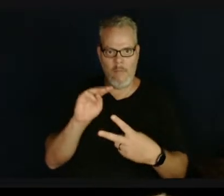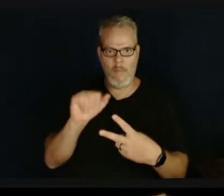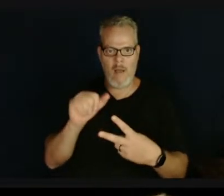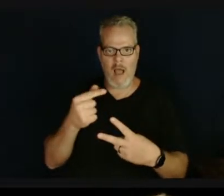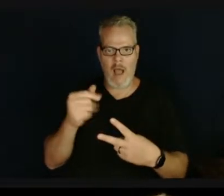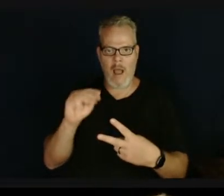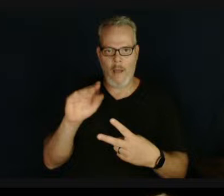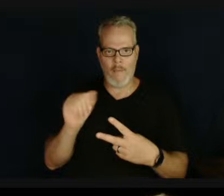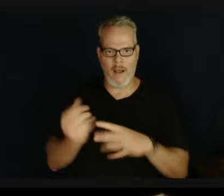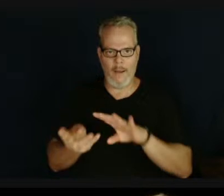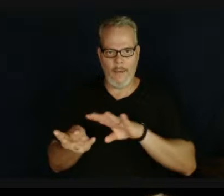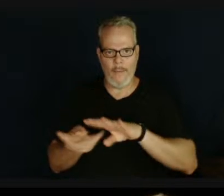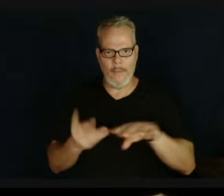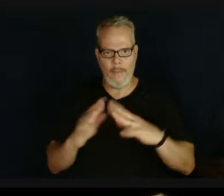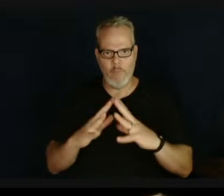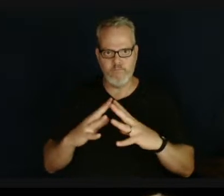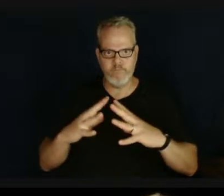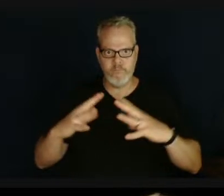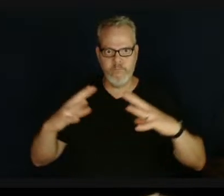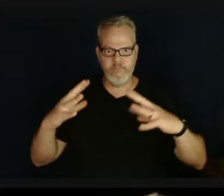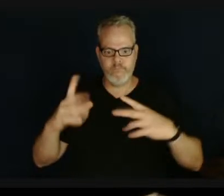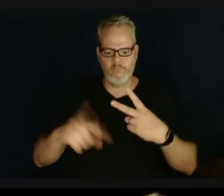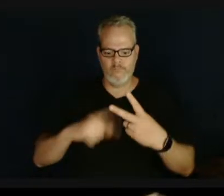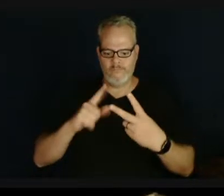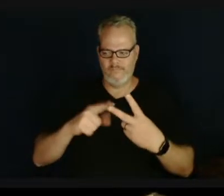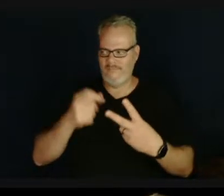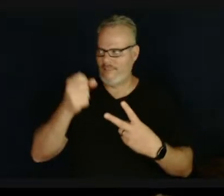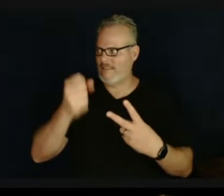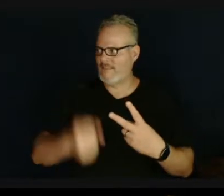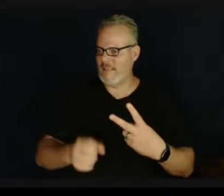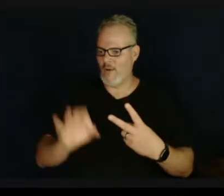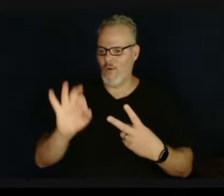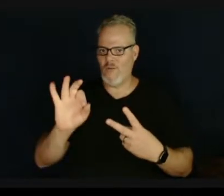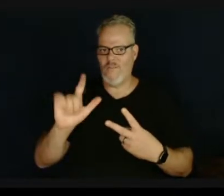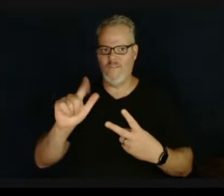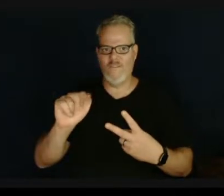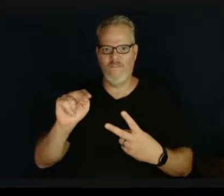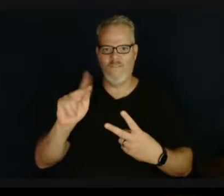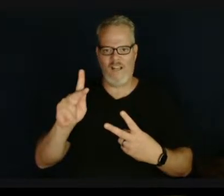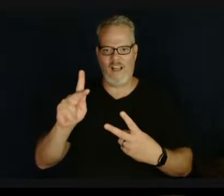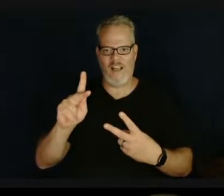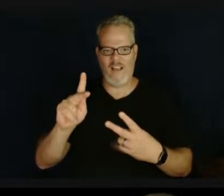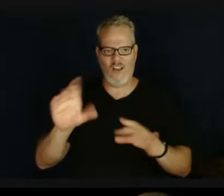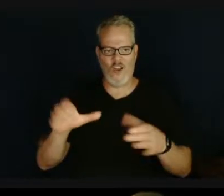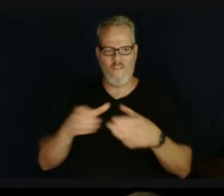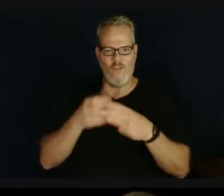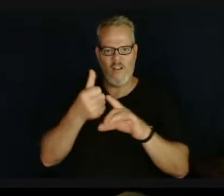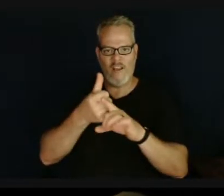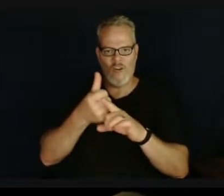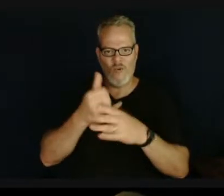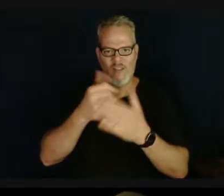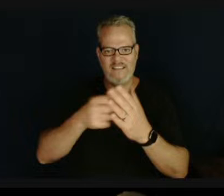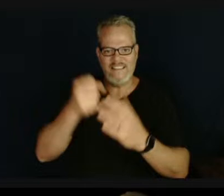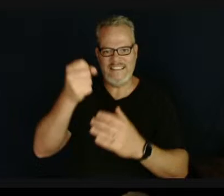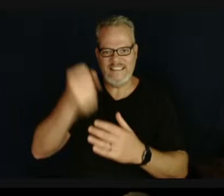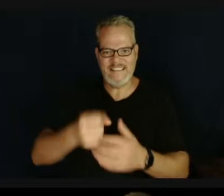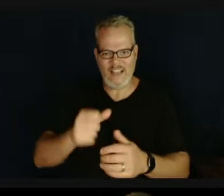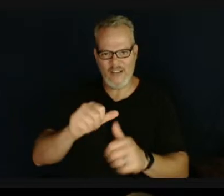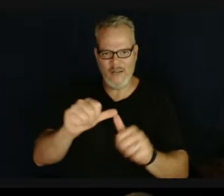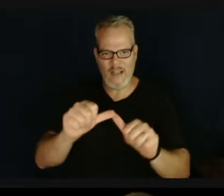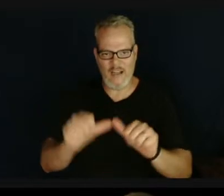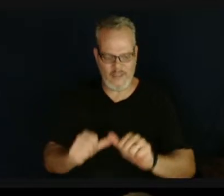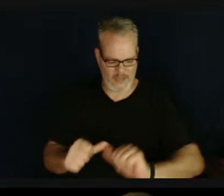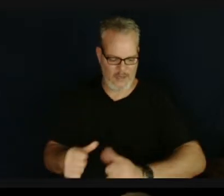filling. And the second is the south flank of the volcano, which is on that southern edge, moving toward the